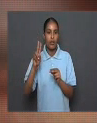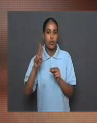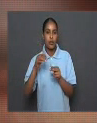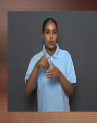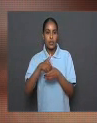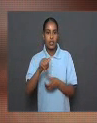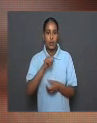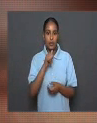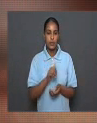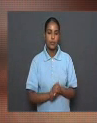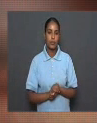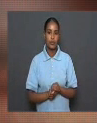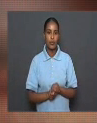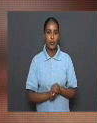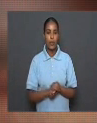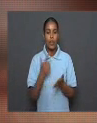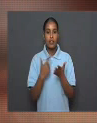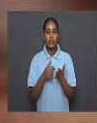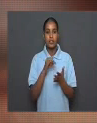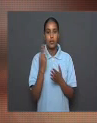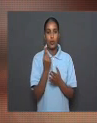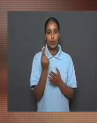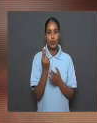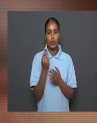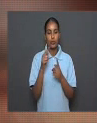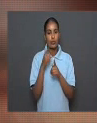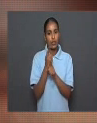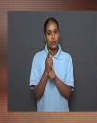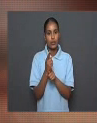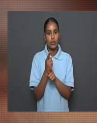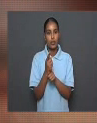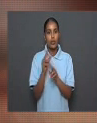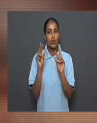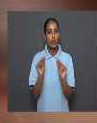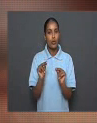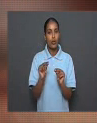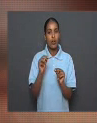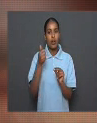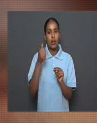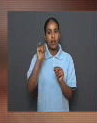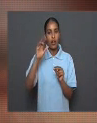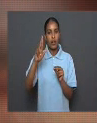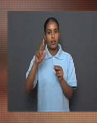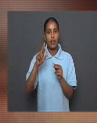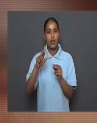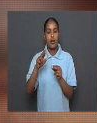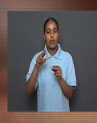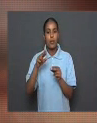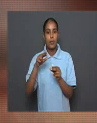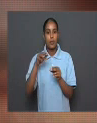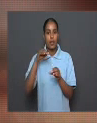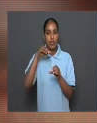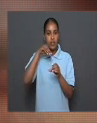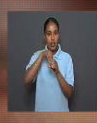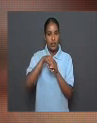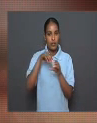out. It is important to make sure that no air bubbles are trapped in